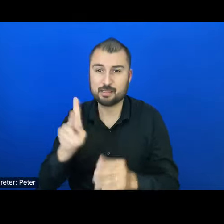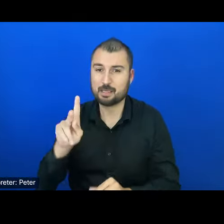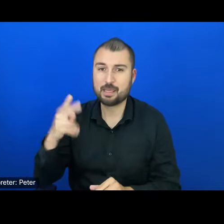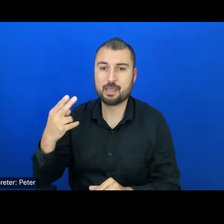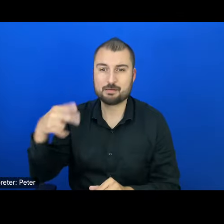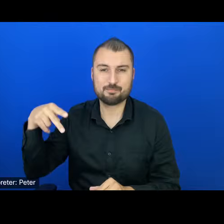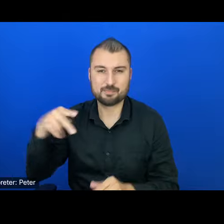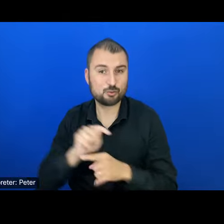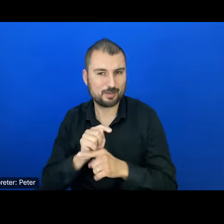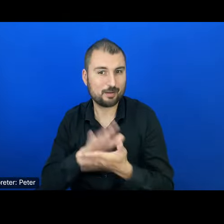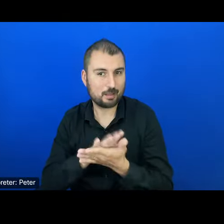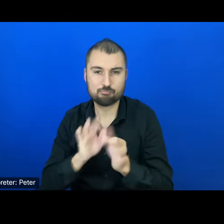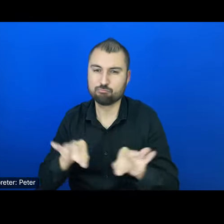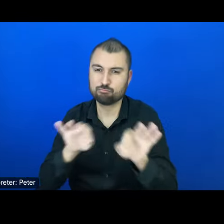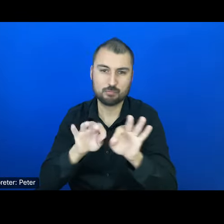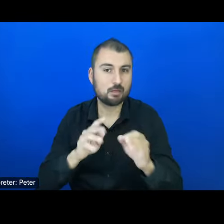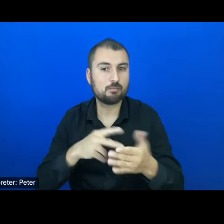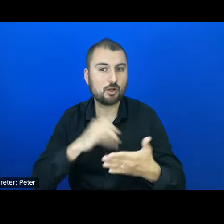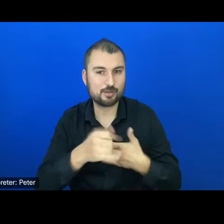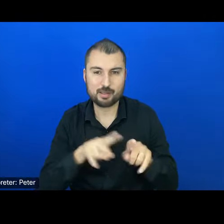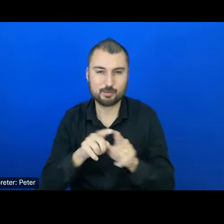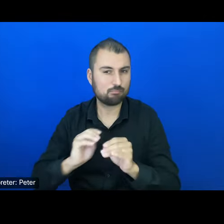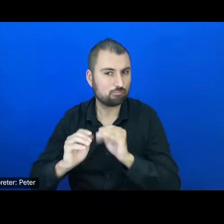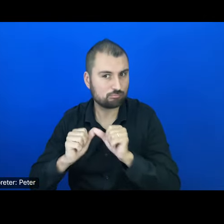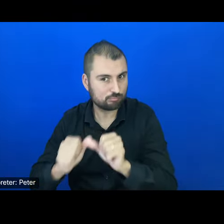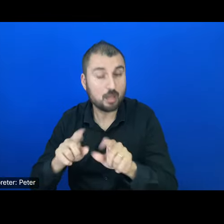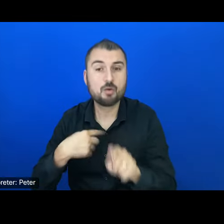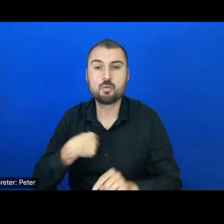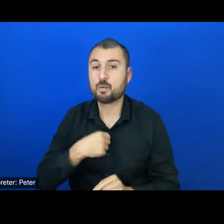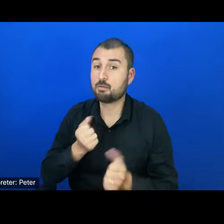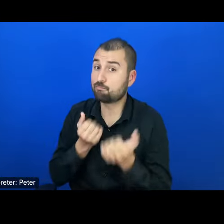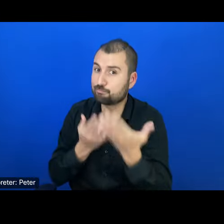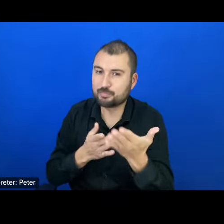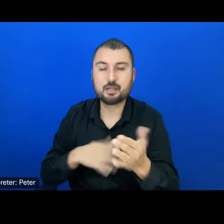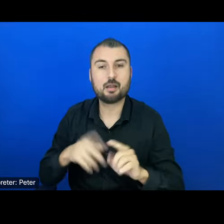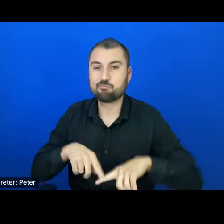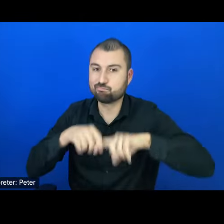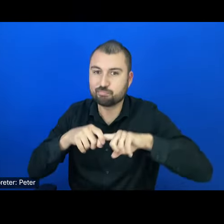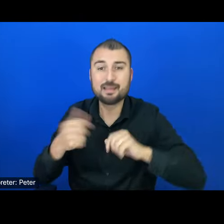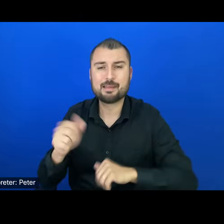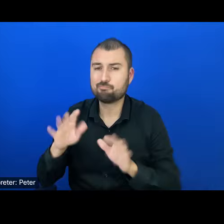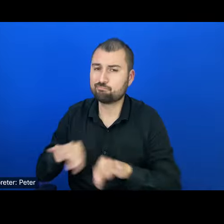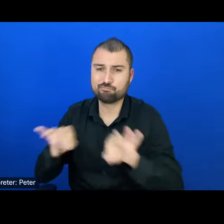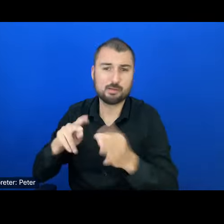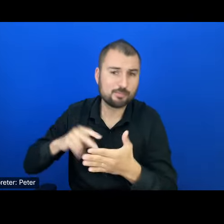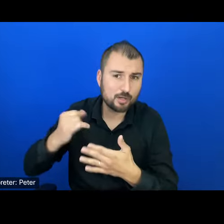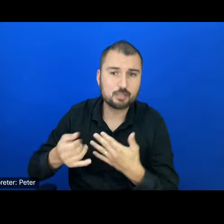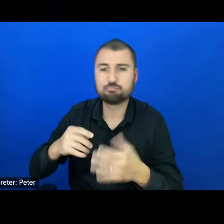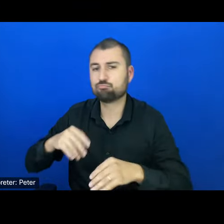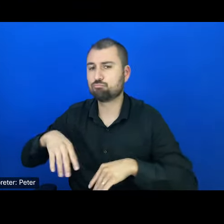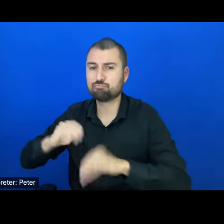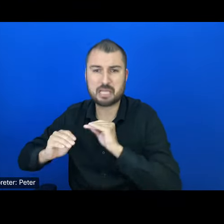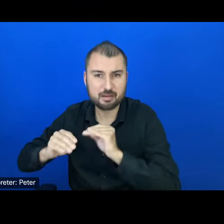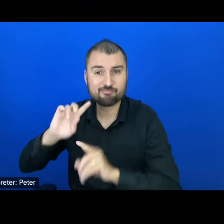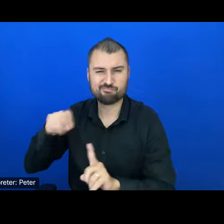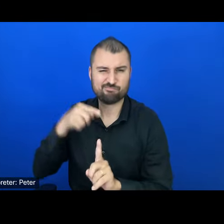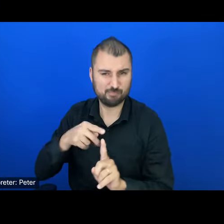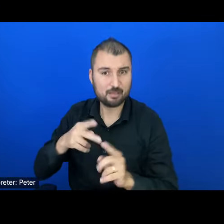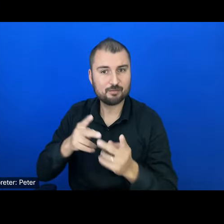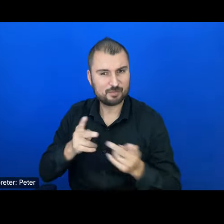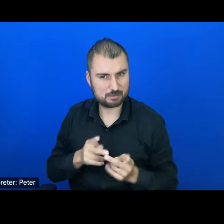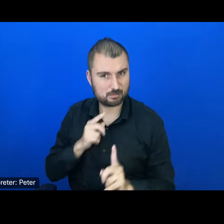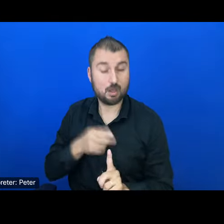Training Academy major projects and maintenance, we are proposing to suspend major projects and maintenance on that facility, and that